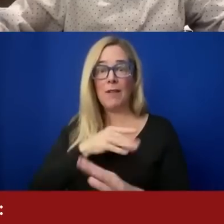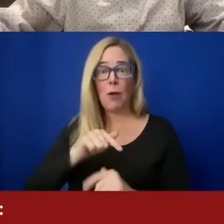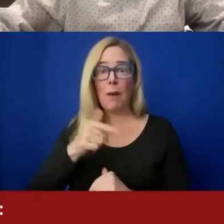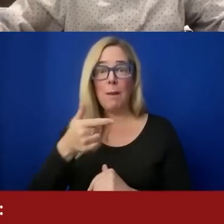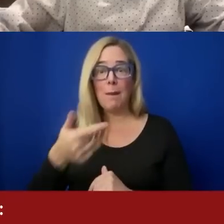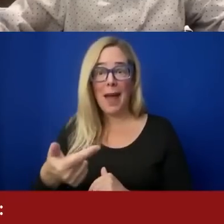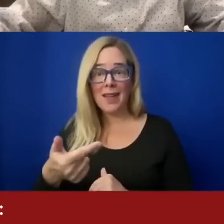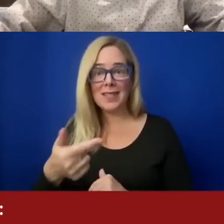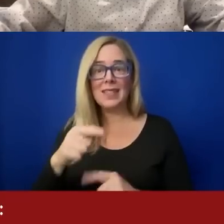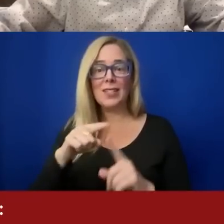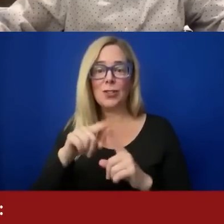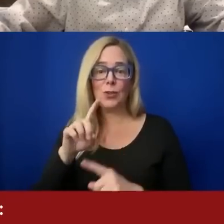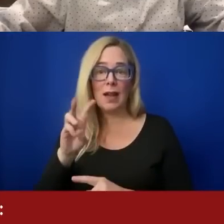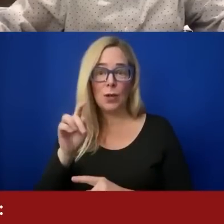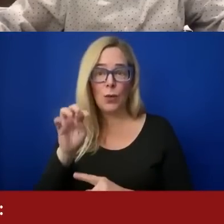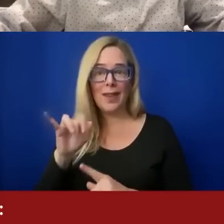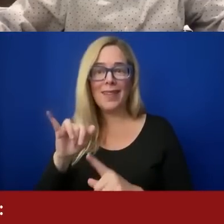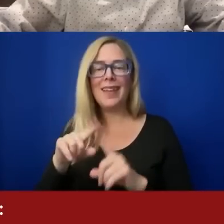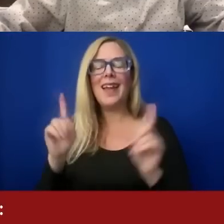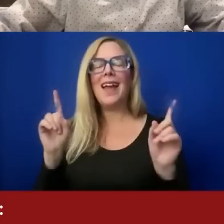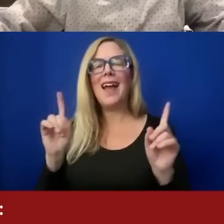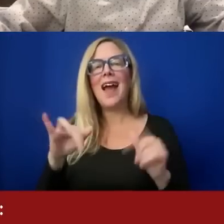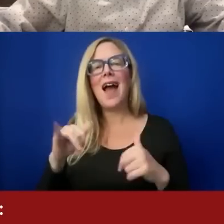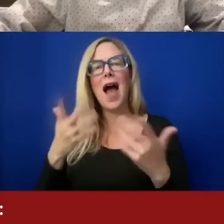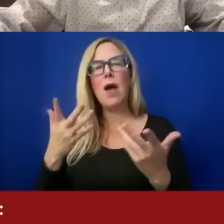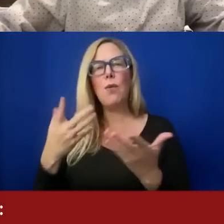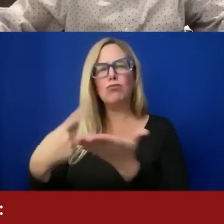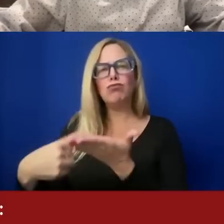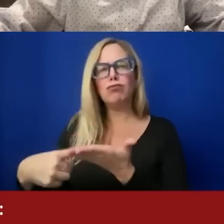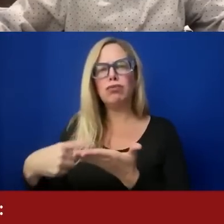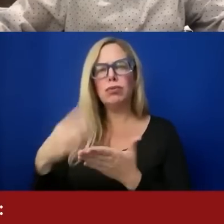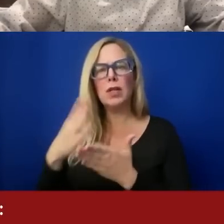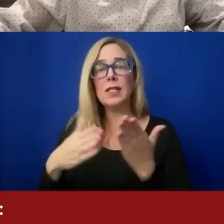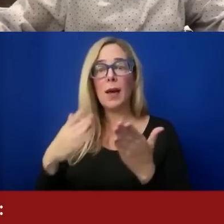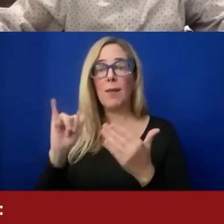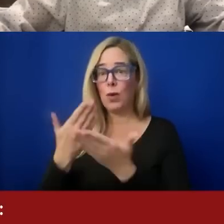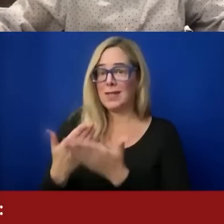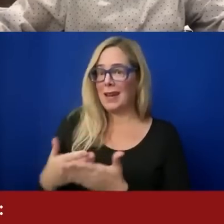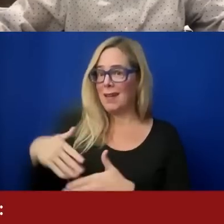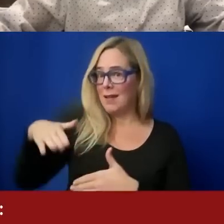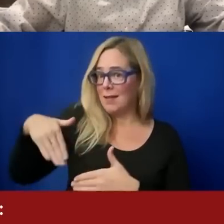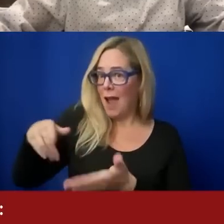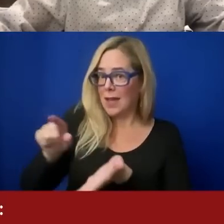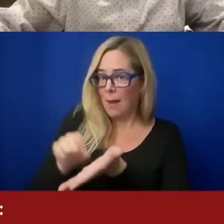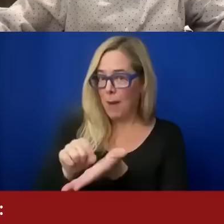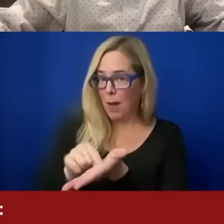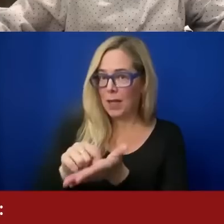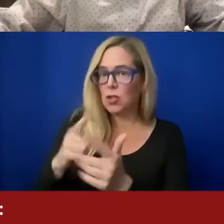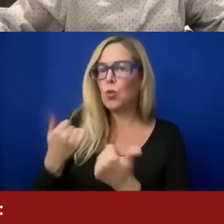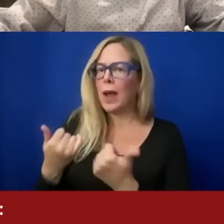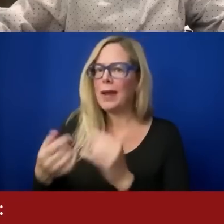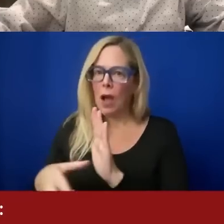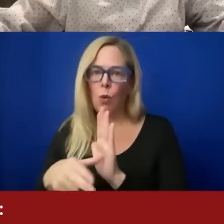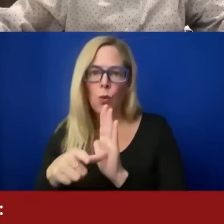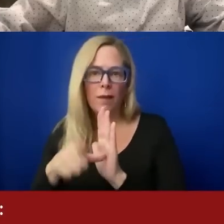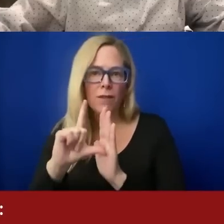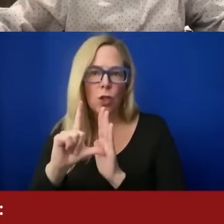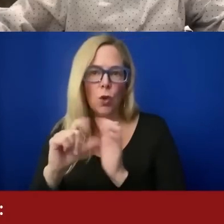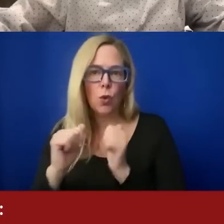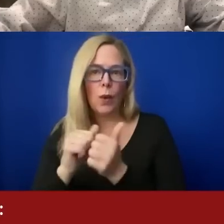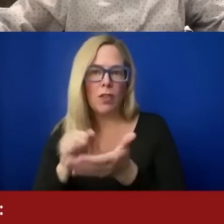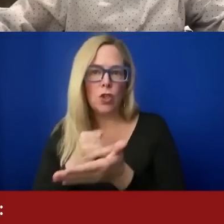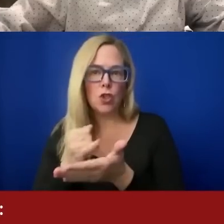want to briefly go through some of our unpublished data, which is currently under review with a journal that looks at mental and physical